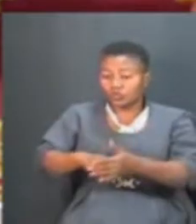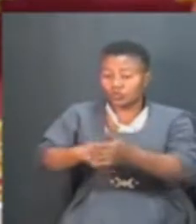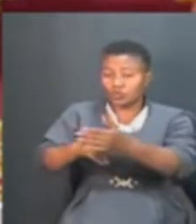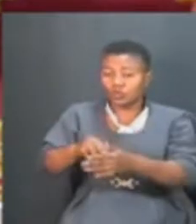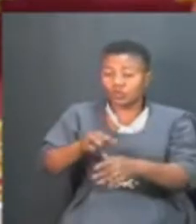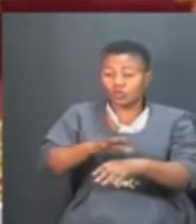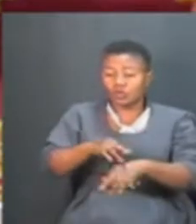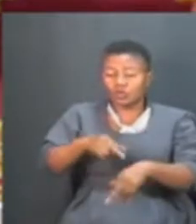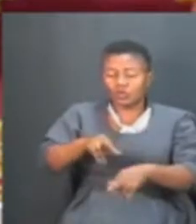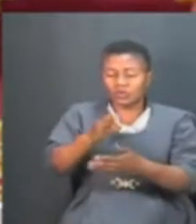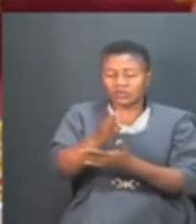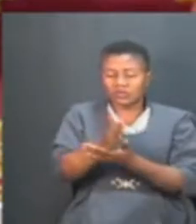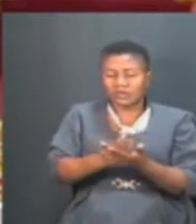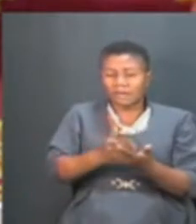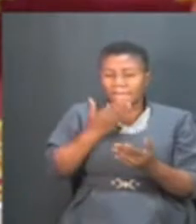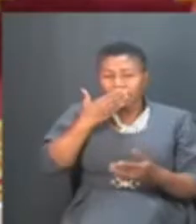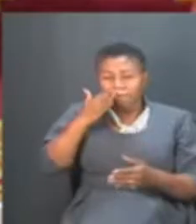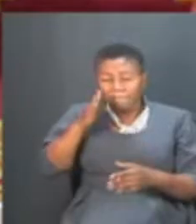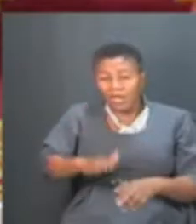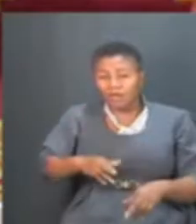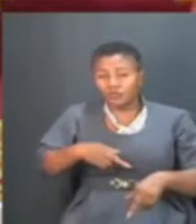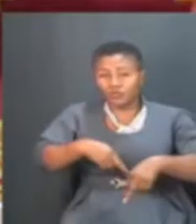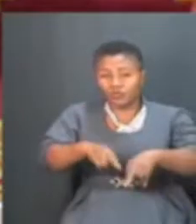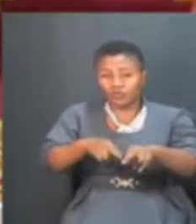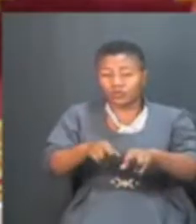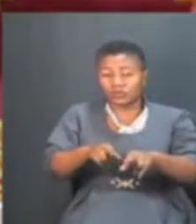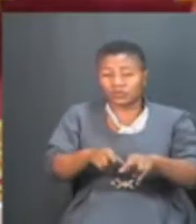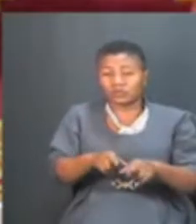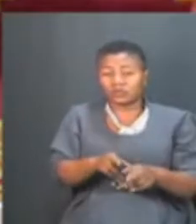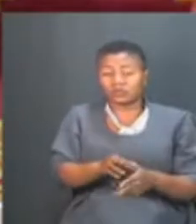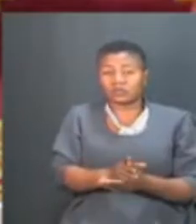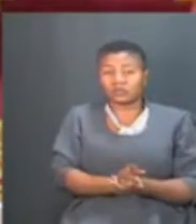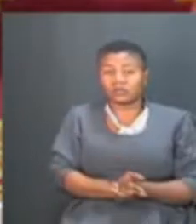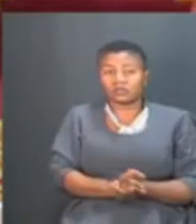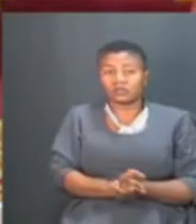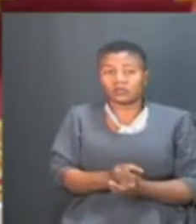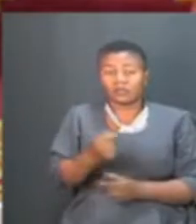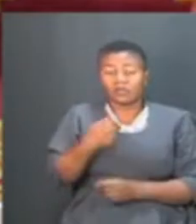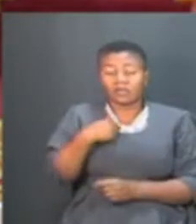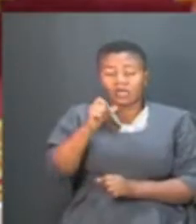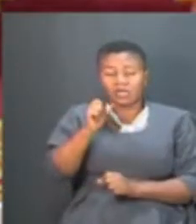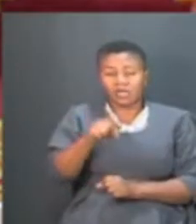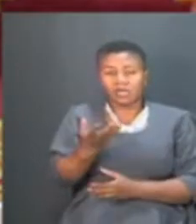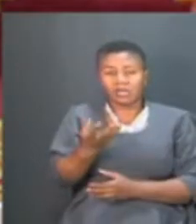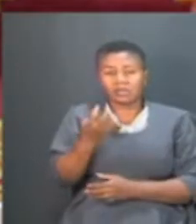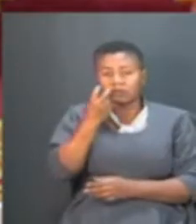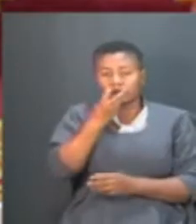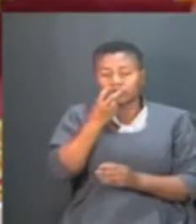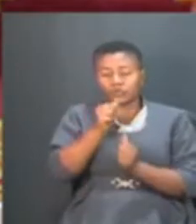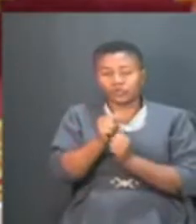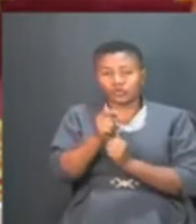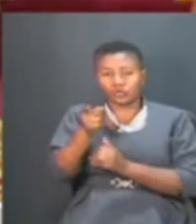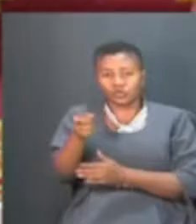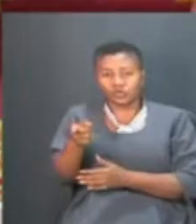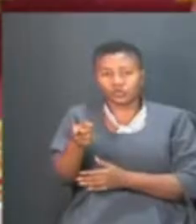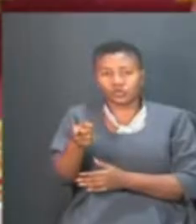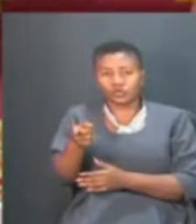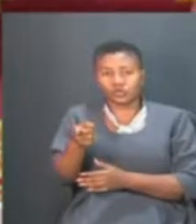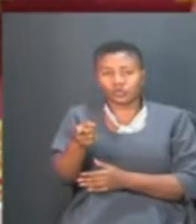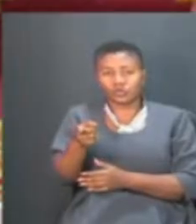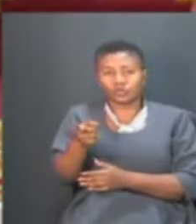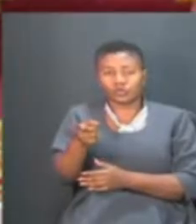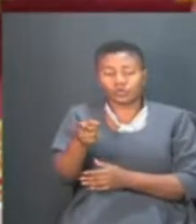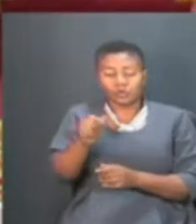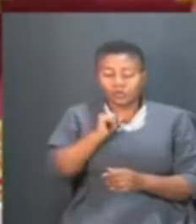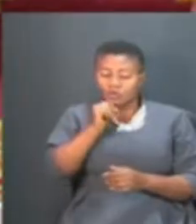deplorable sections of the network. I can speak to you specifically on that. I don't